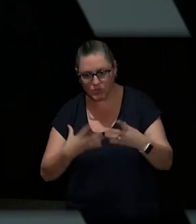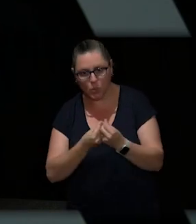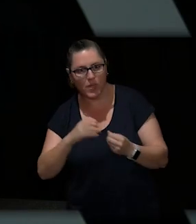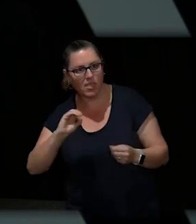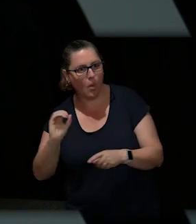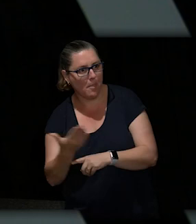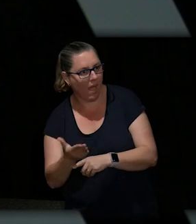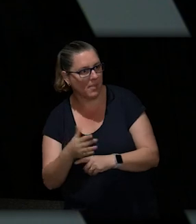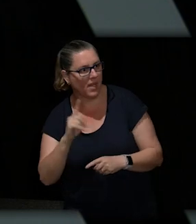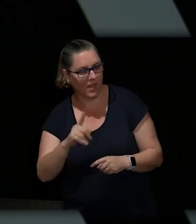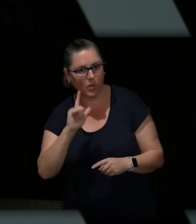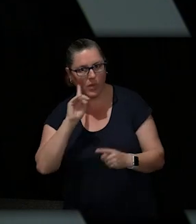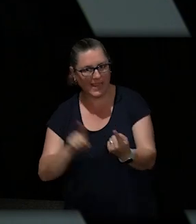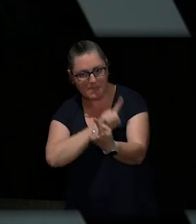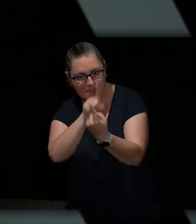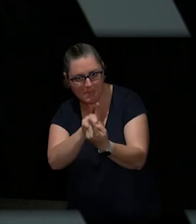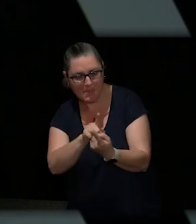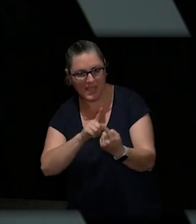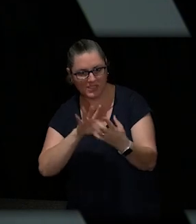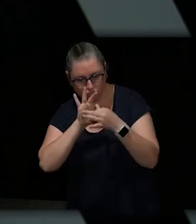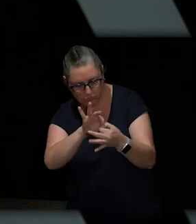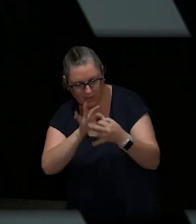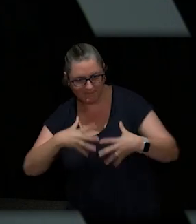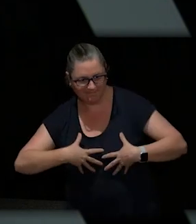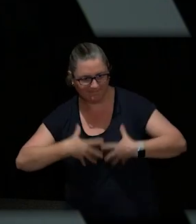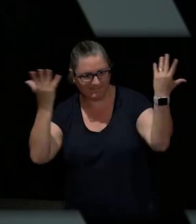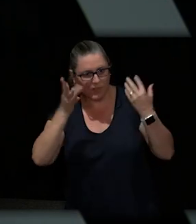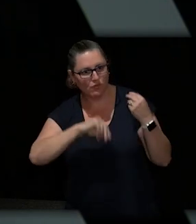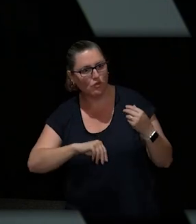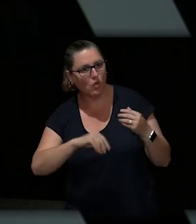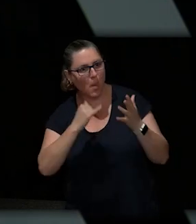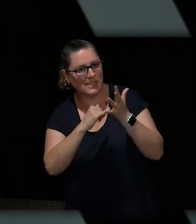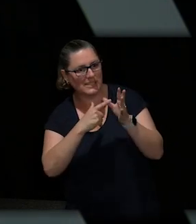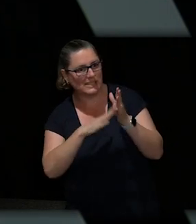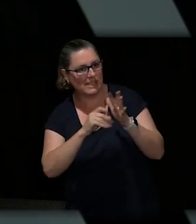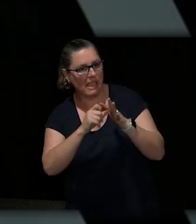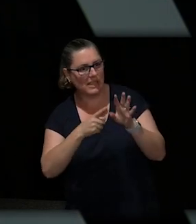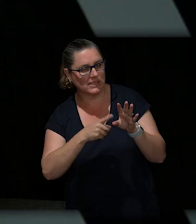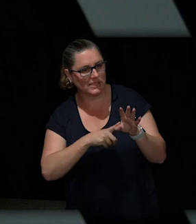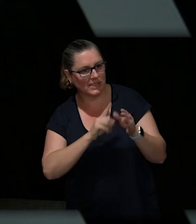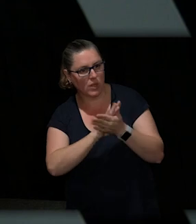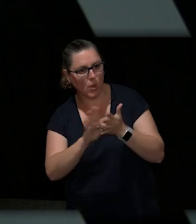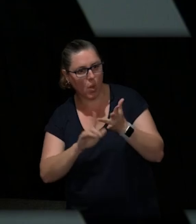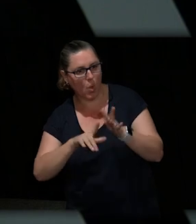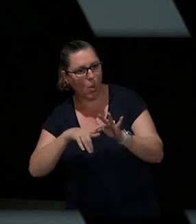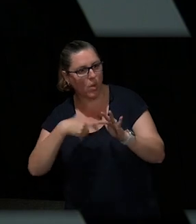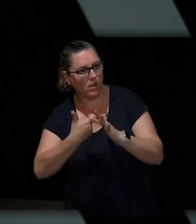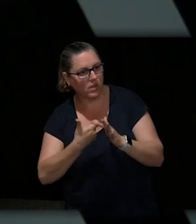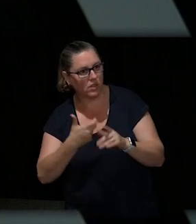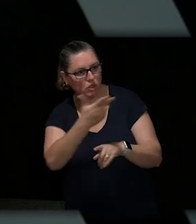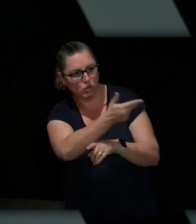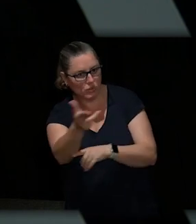distraught relatives of the Sandy Hook shootings, where 20 of the dead were 5- and 6-year-olds. He